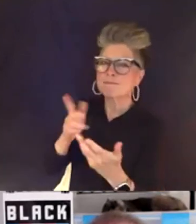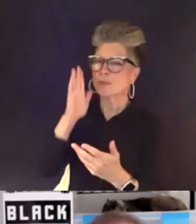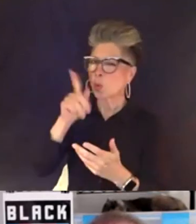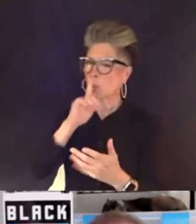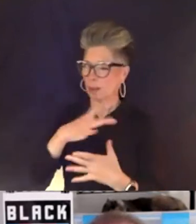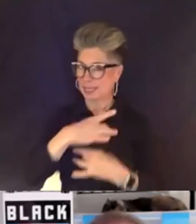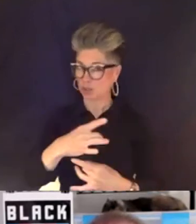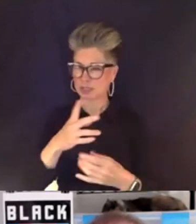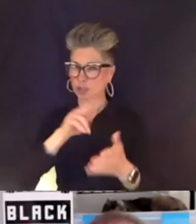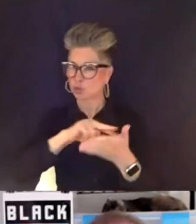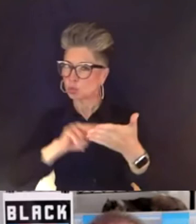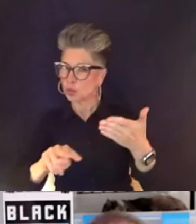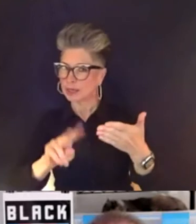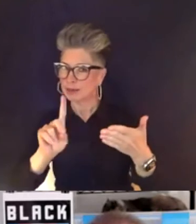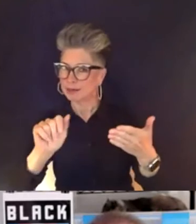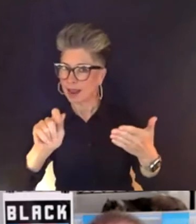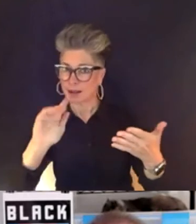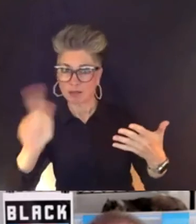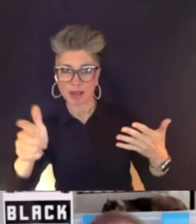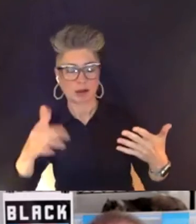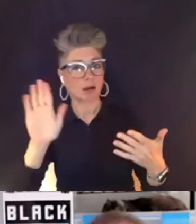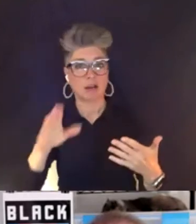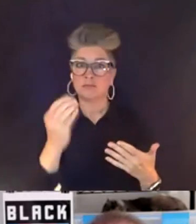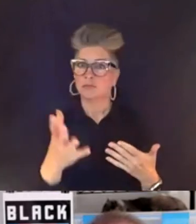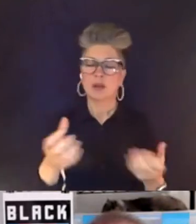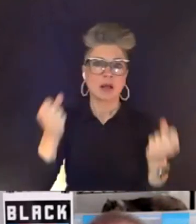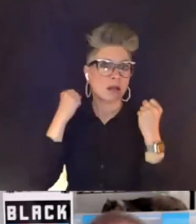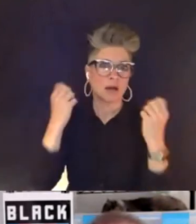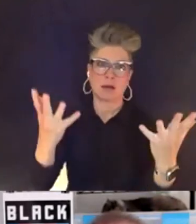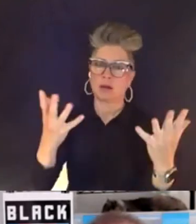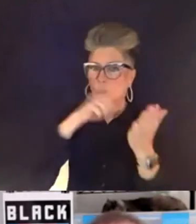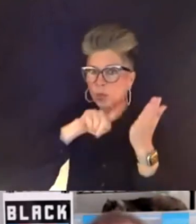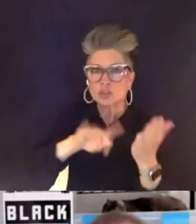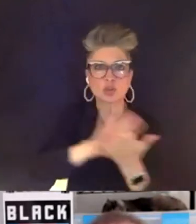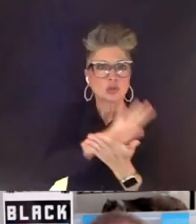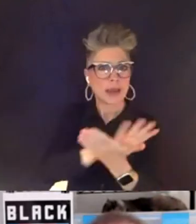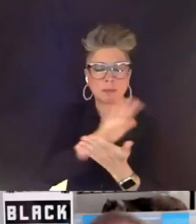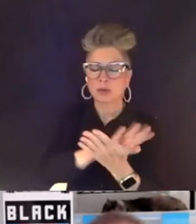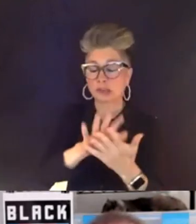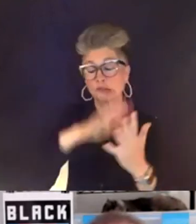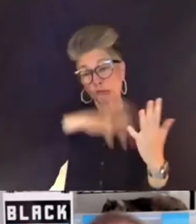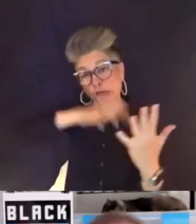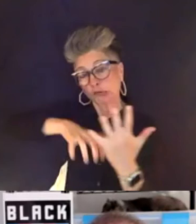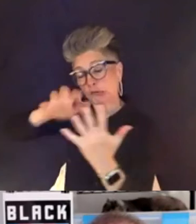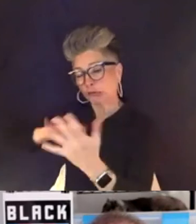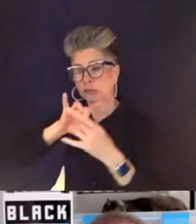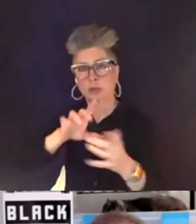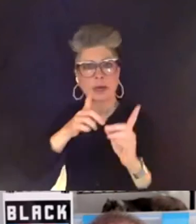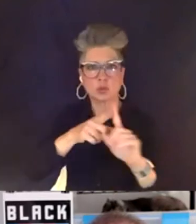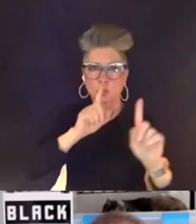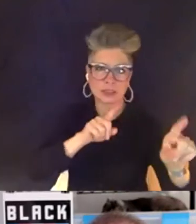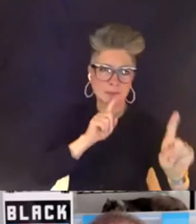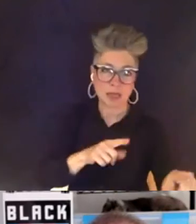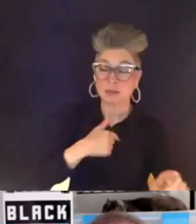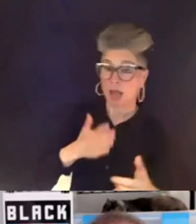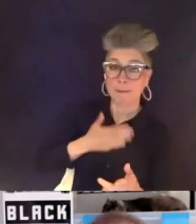I'll tell you that the number of research papers that are coming out are just enormous about responses. So I'd be happy to look that up for you as